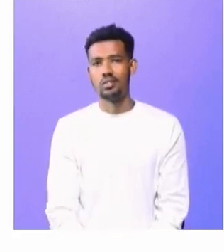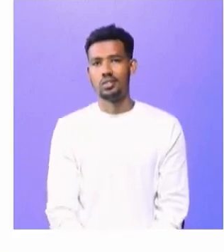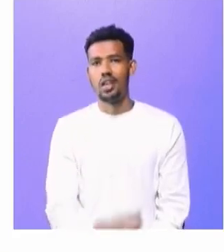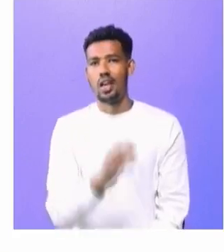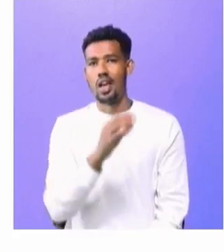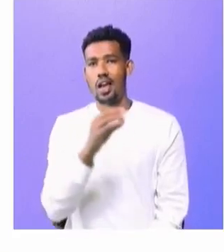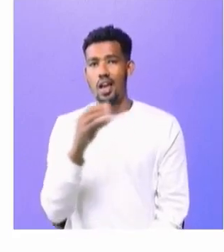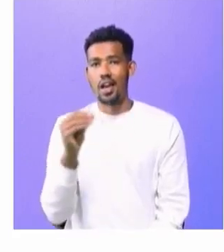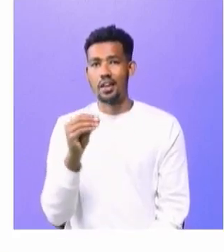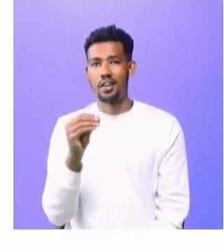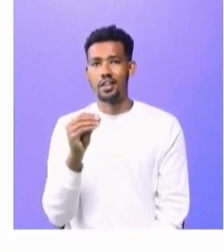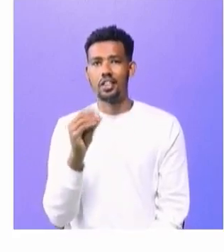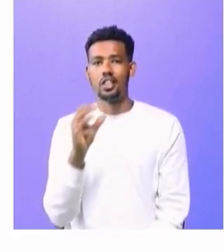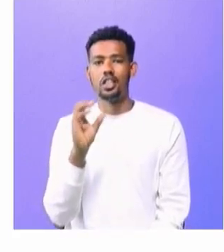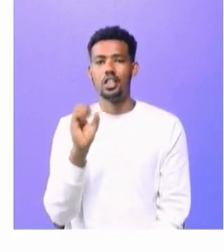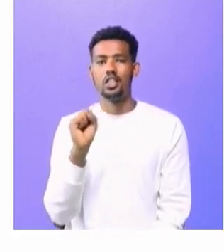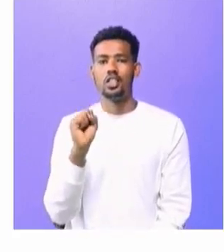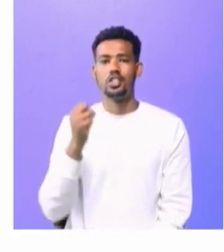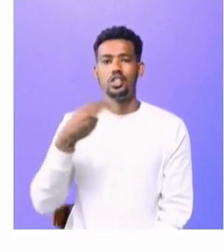and also should,